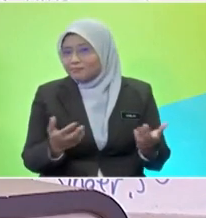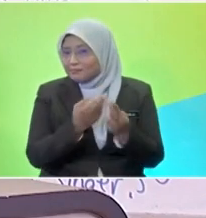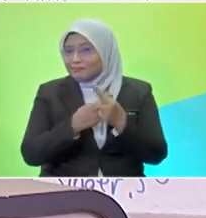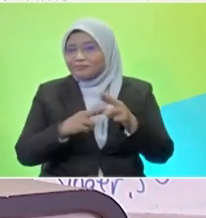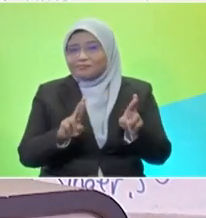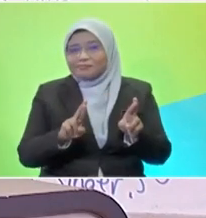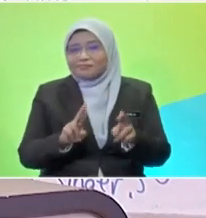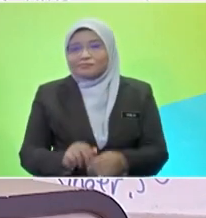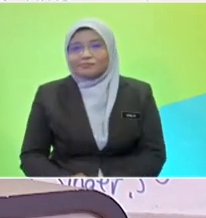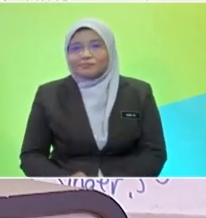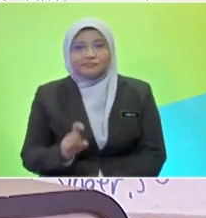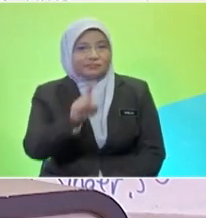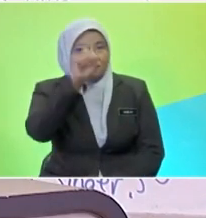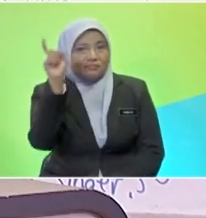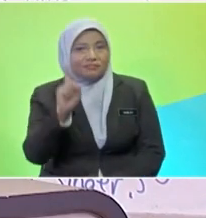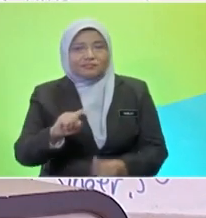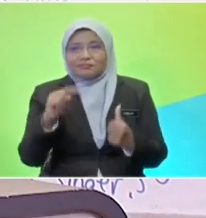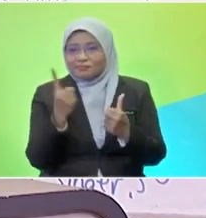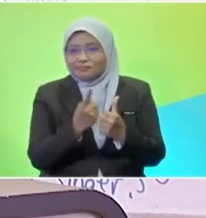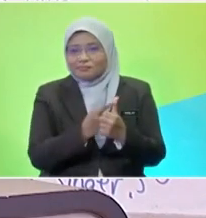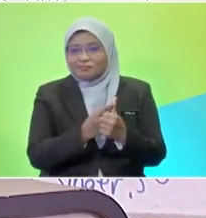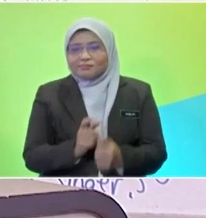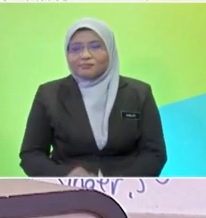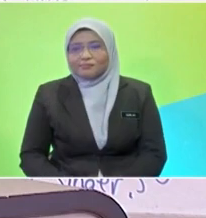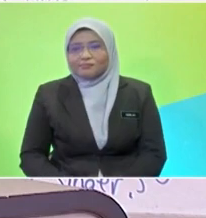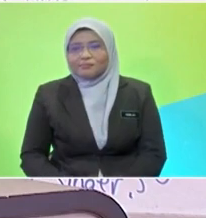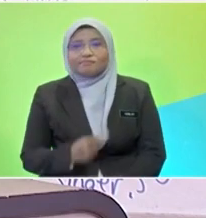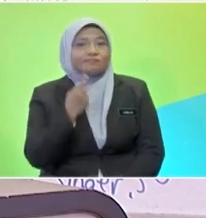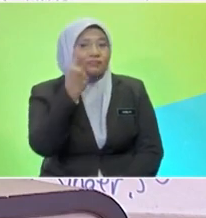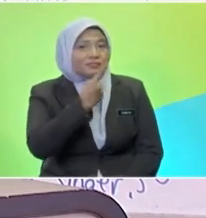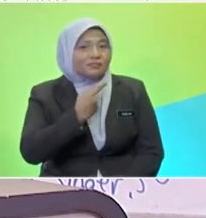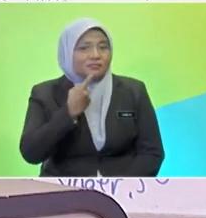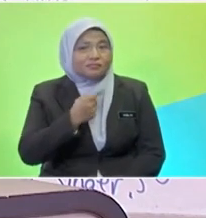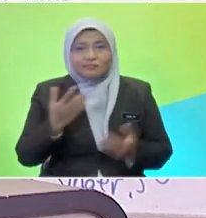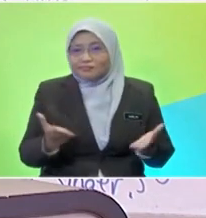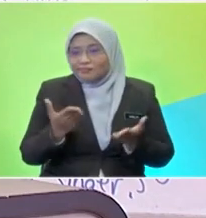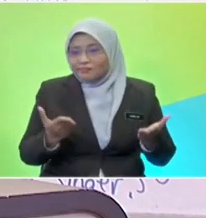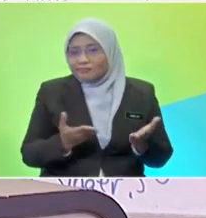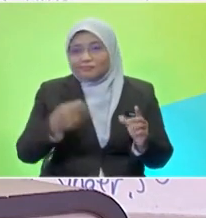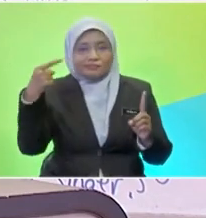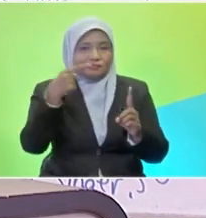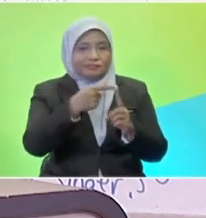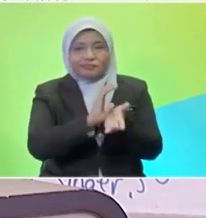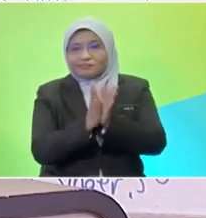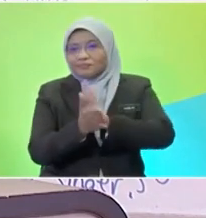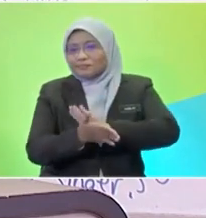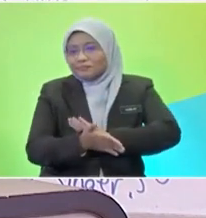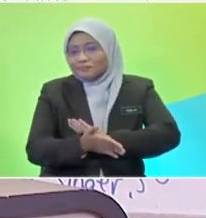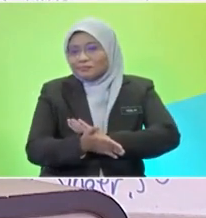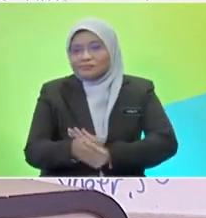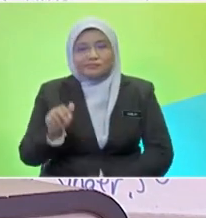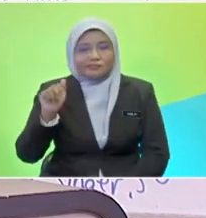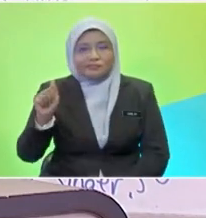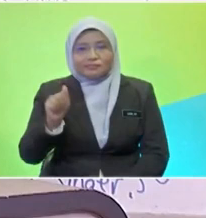question is, who encouraged you to become a singer? You want to ask about a person maybe?